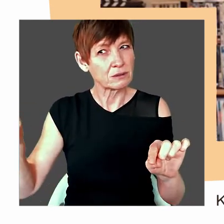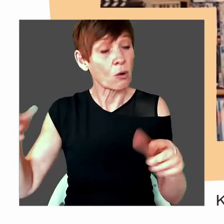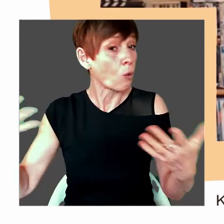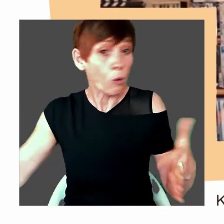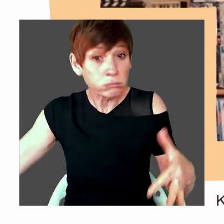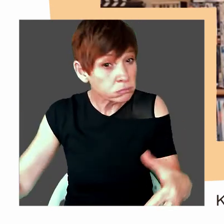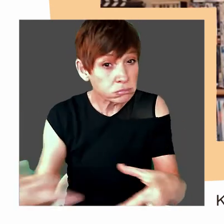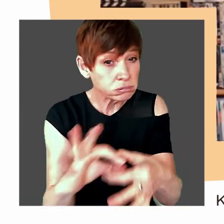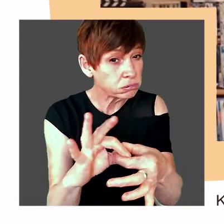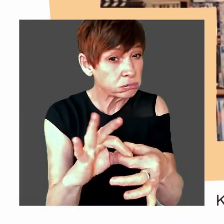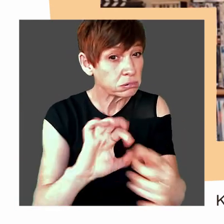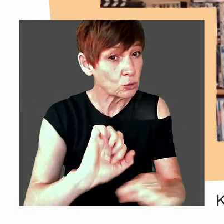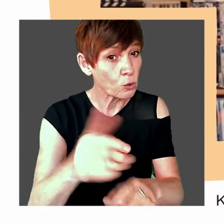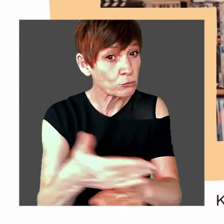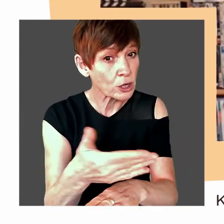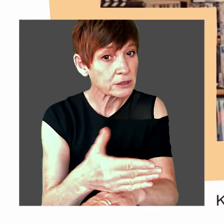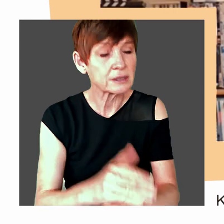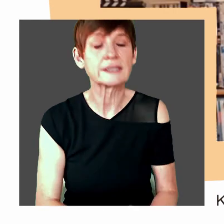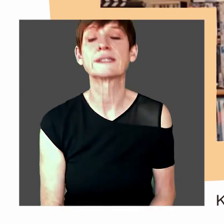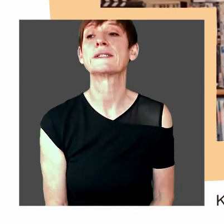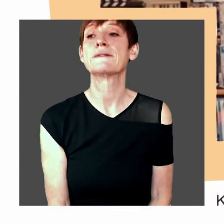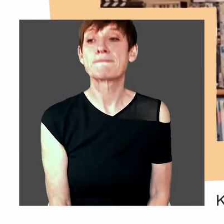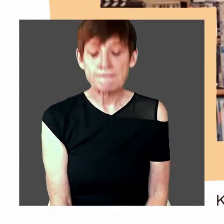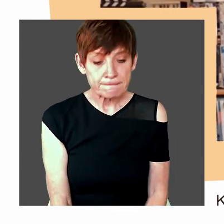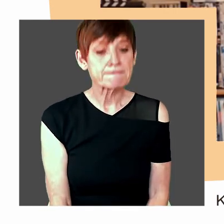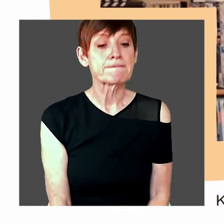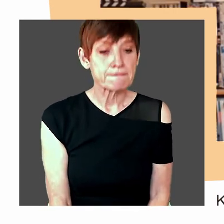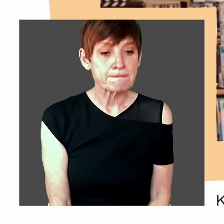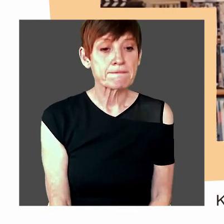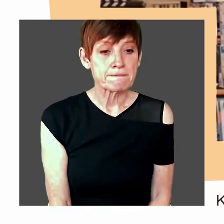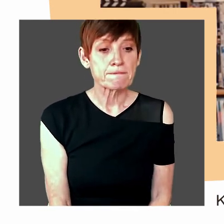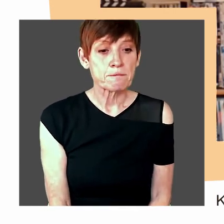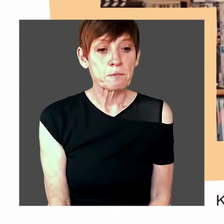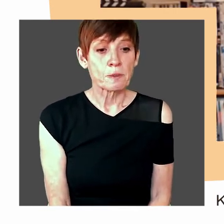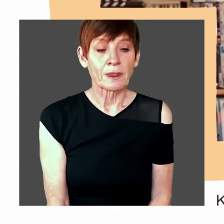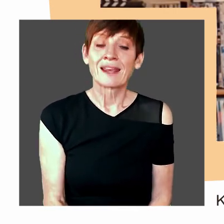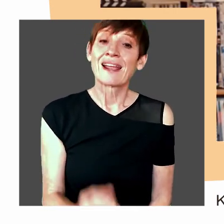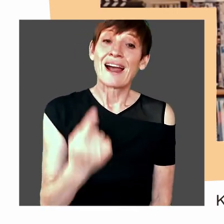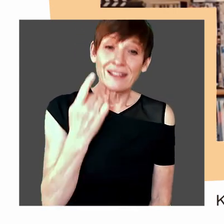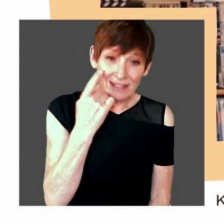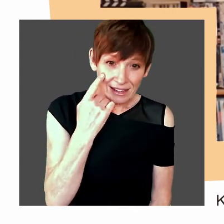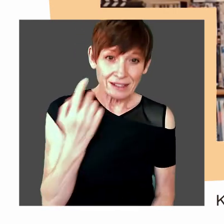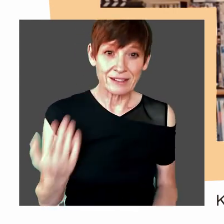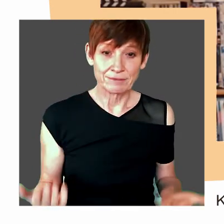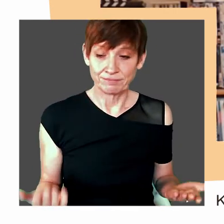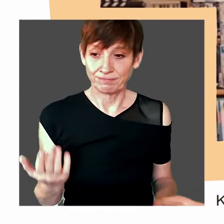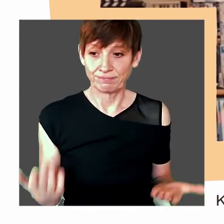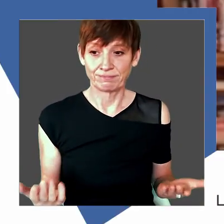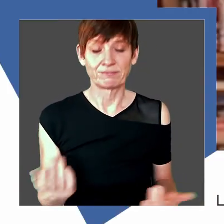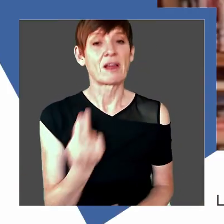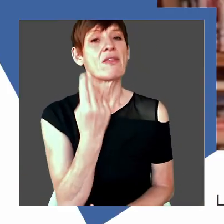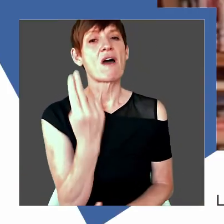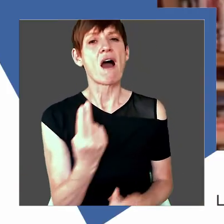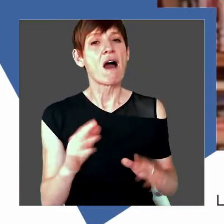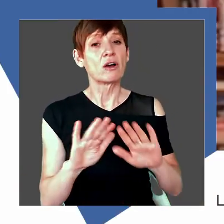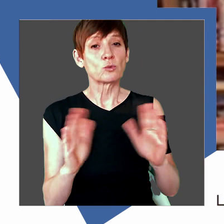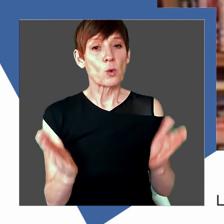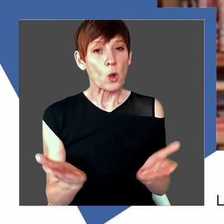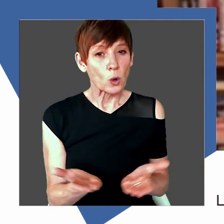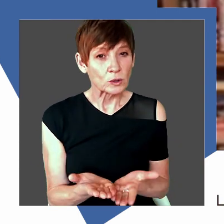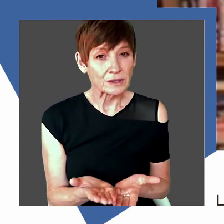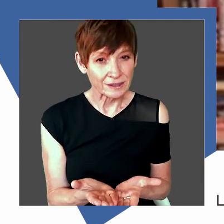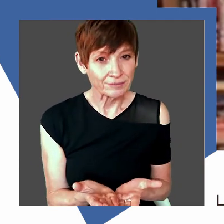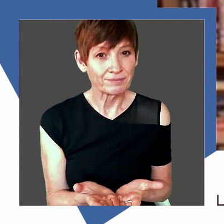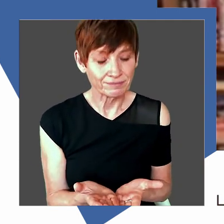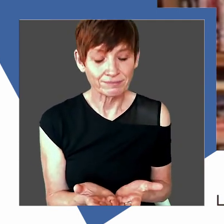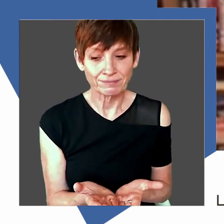relating to your practice? Yeah, I think like much of the art world, I can imagine that there is an